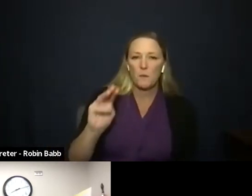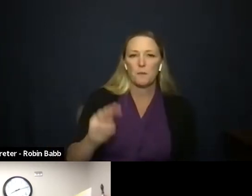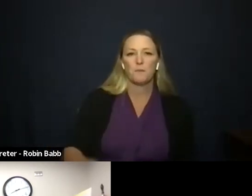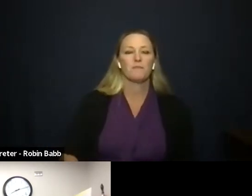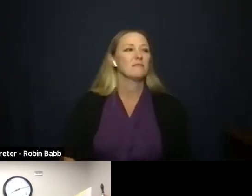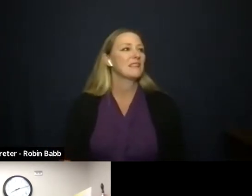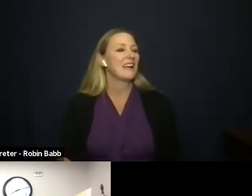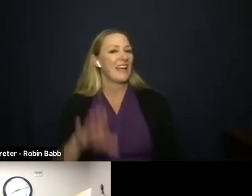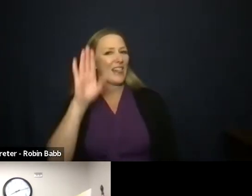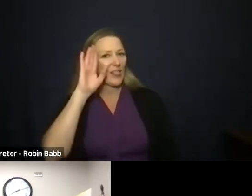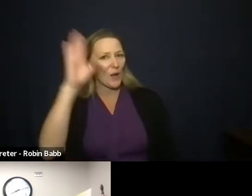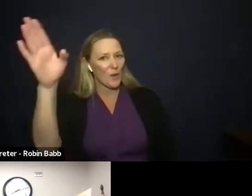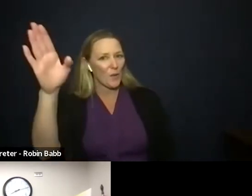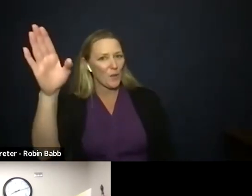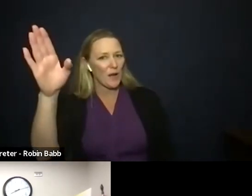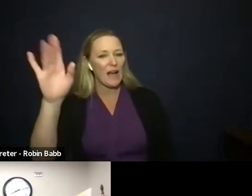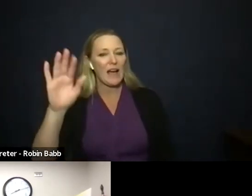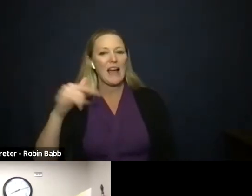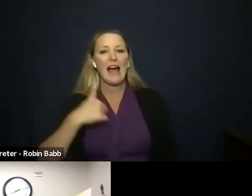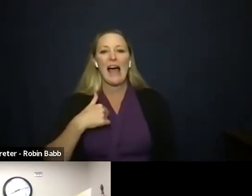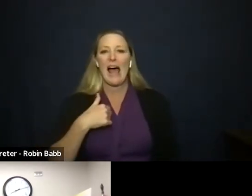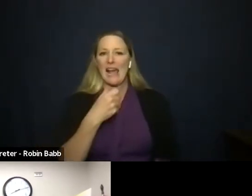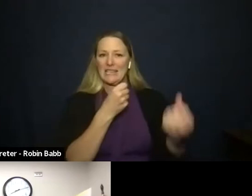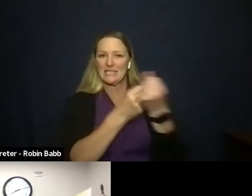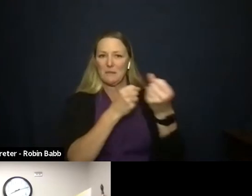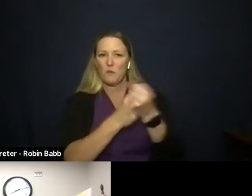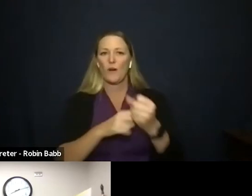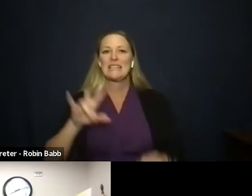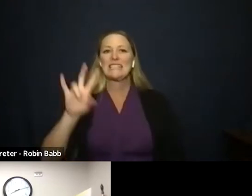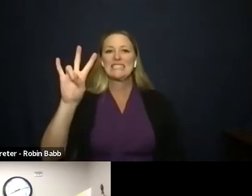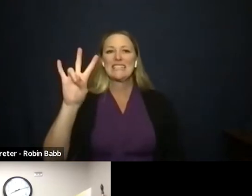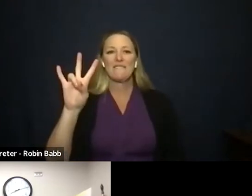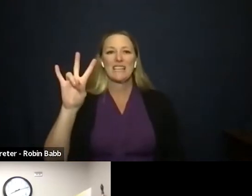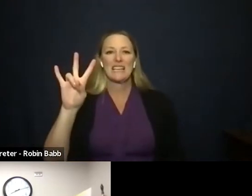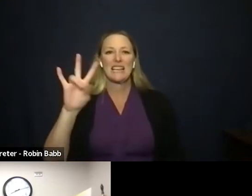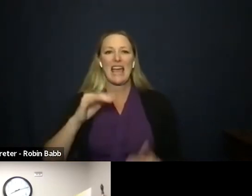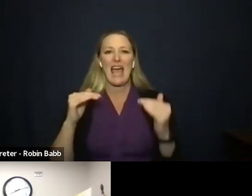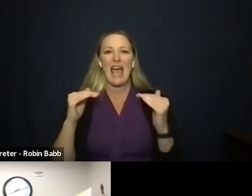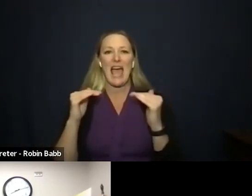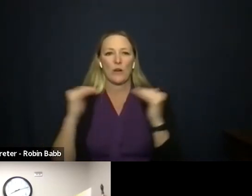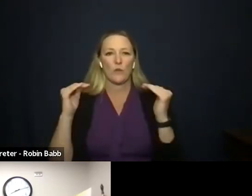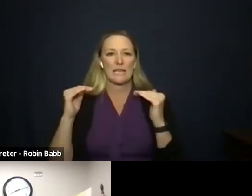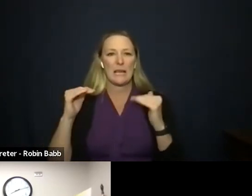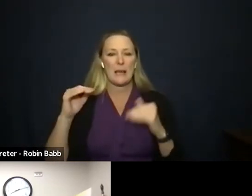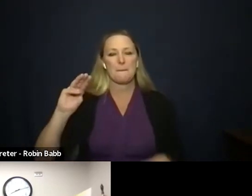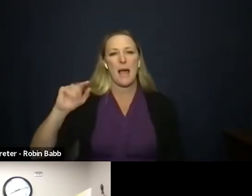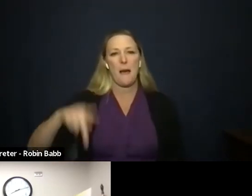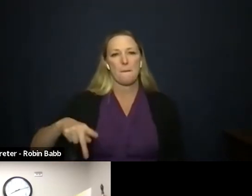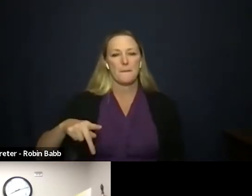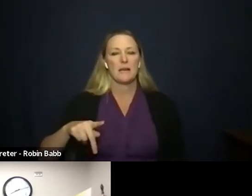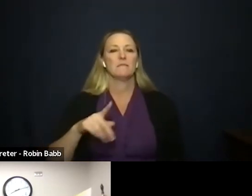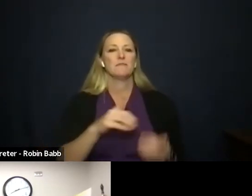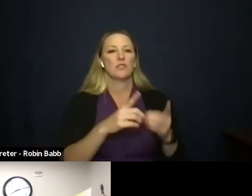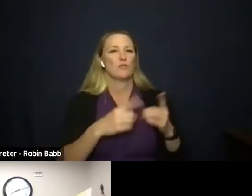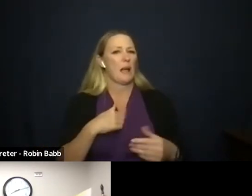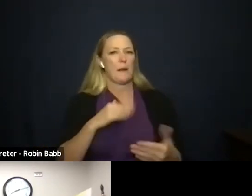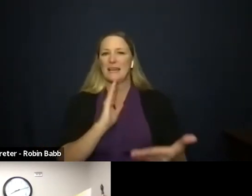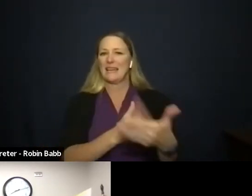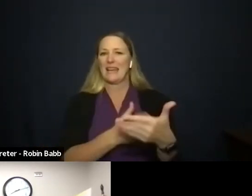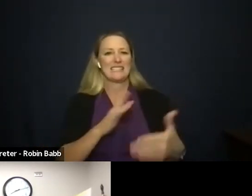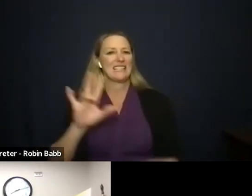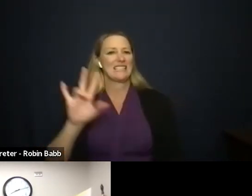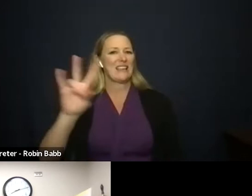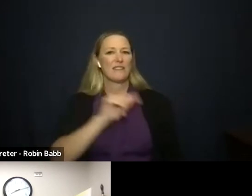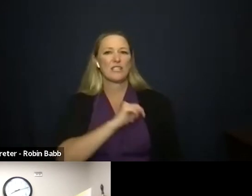hi um i support the seven equity map uh redis redistricting and i oppose the um seven